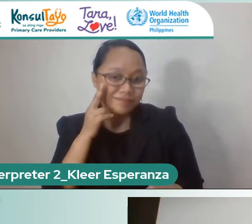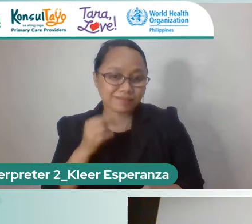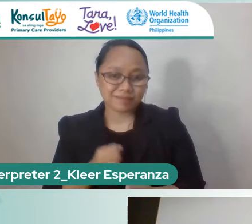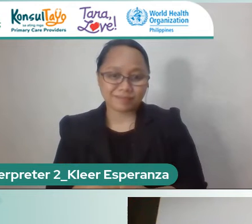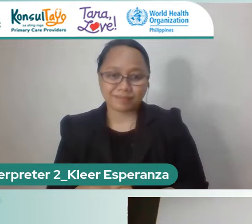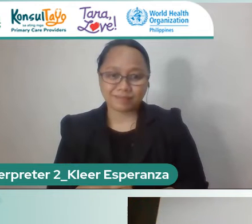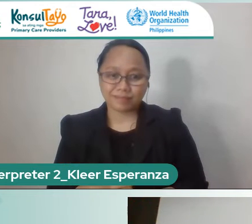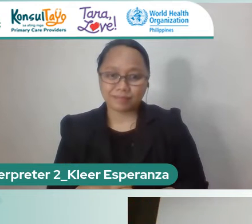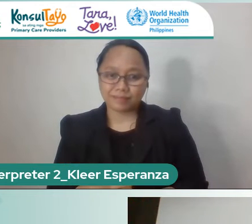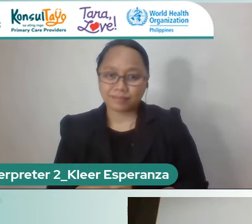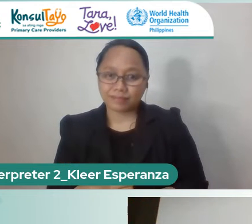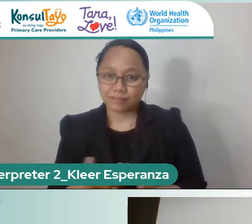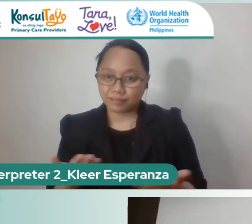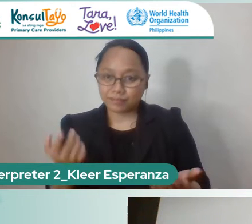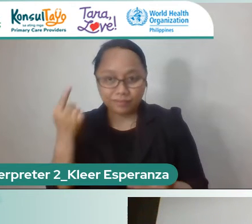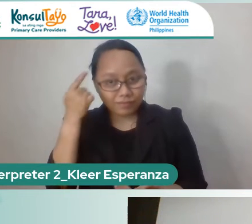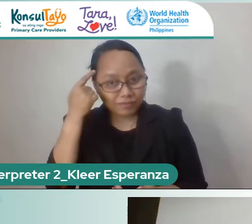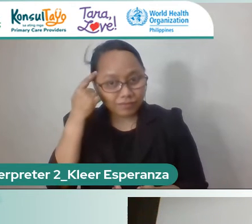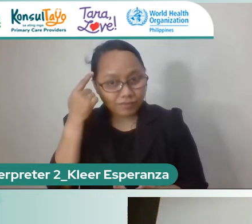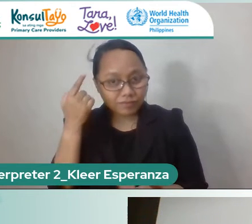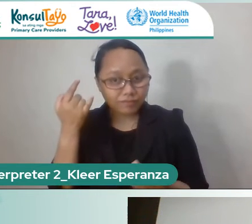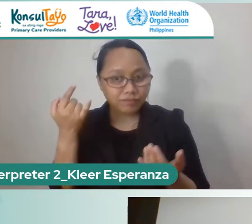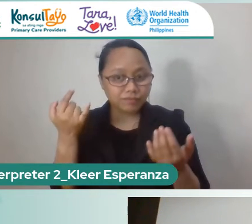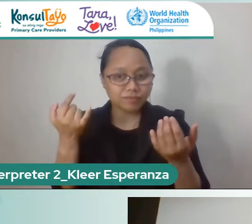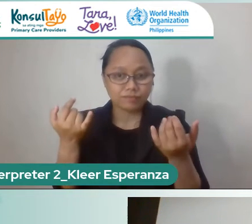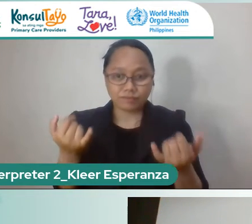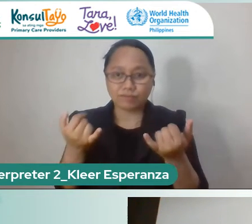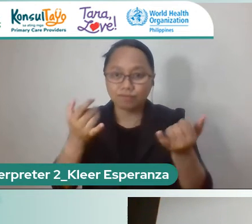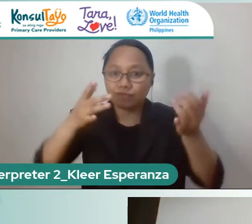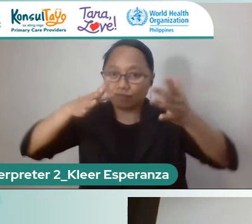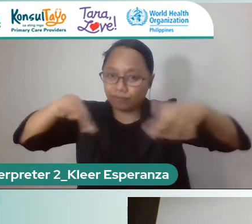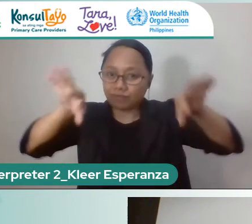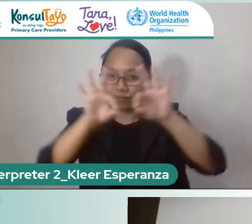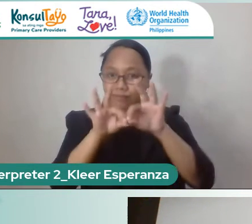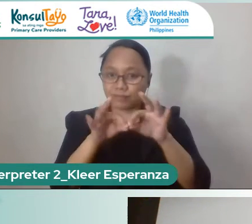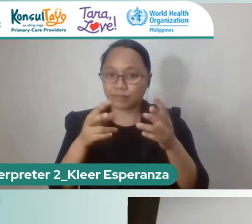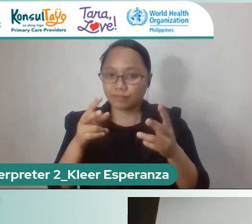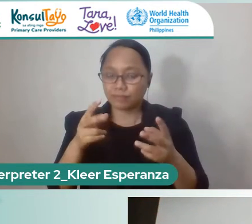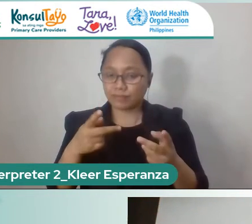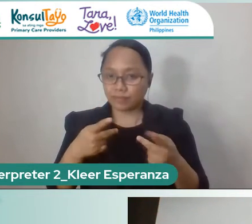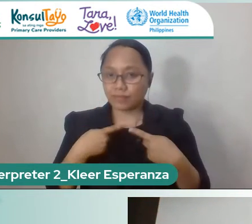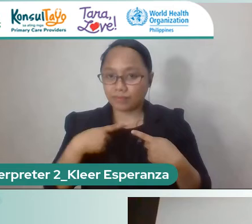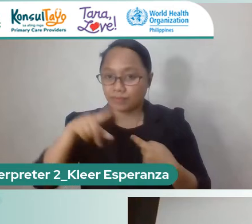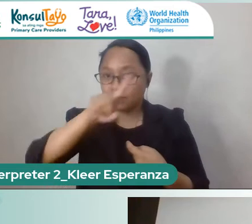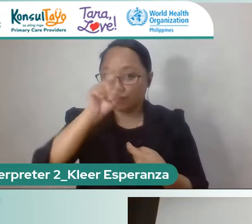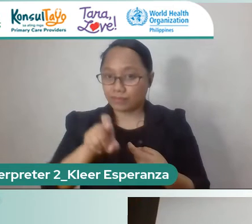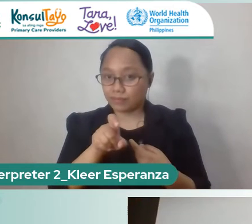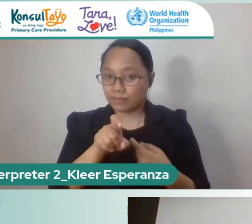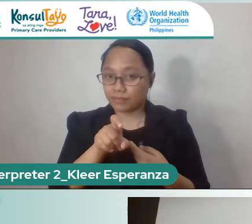will be relevant also. There's a question here